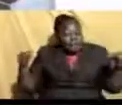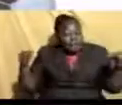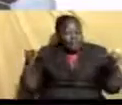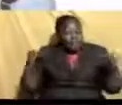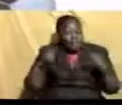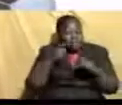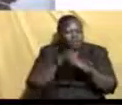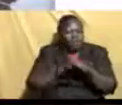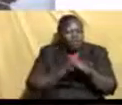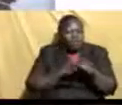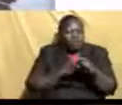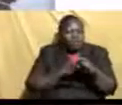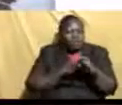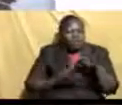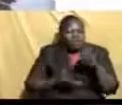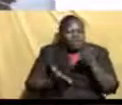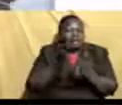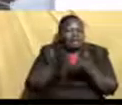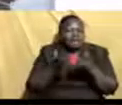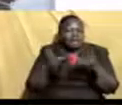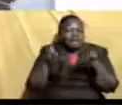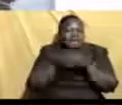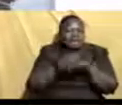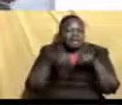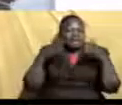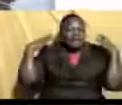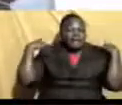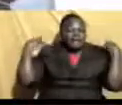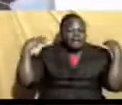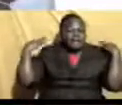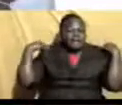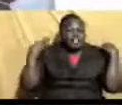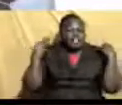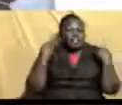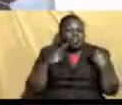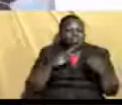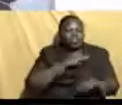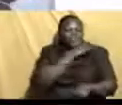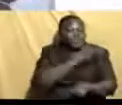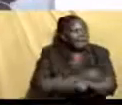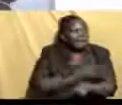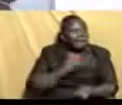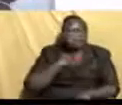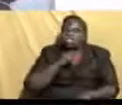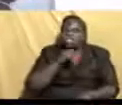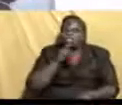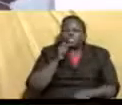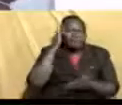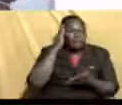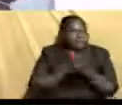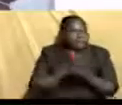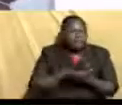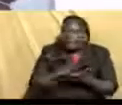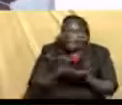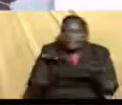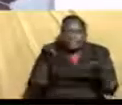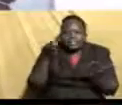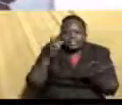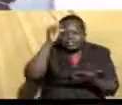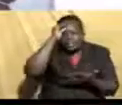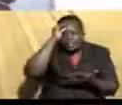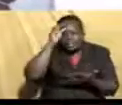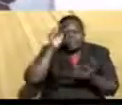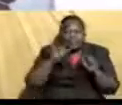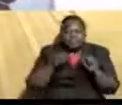immunity from liability, to draw that distinction, and the exercise of power by state actors. I don't really believe that any state actor ceases to enjoy